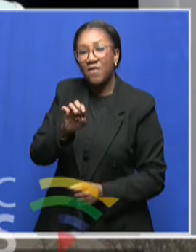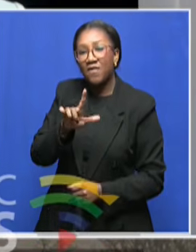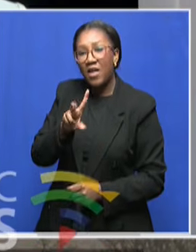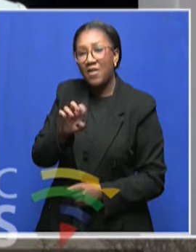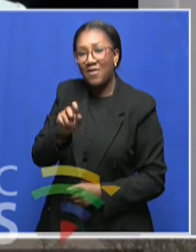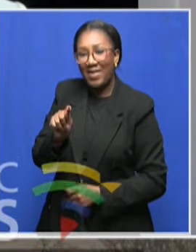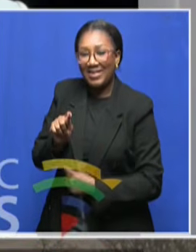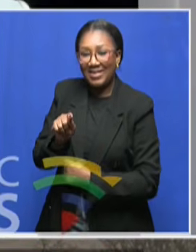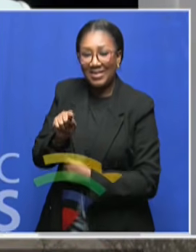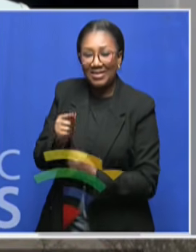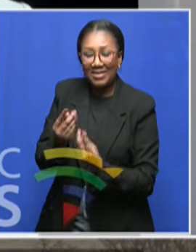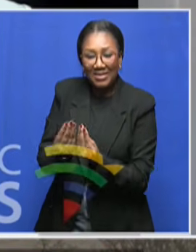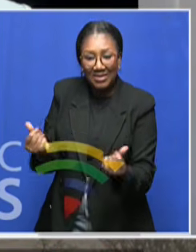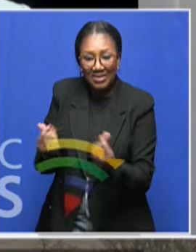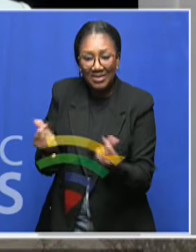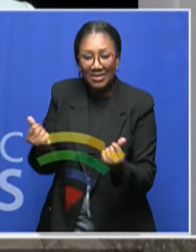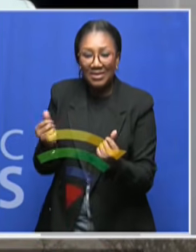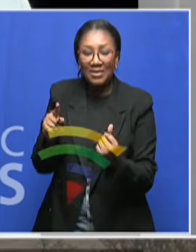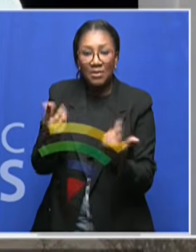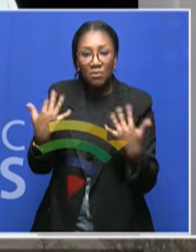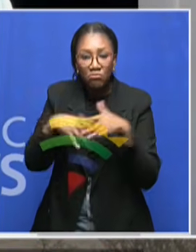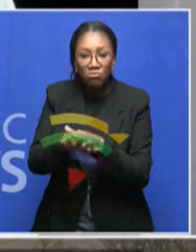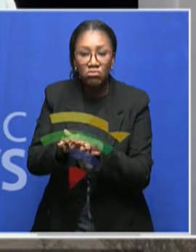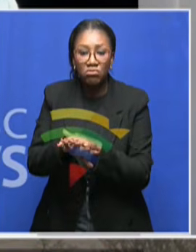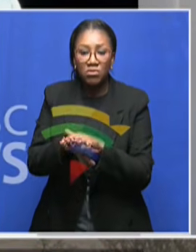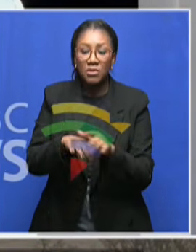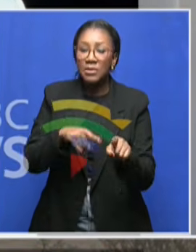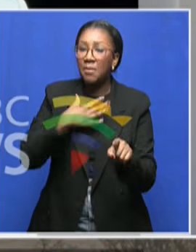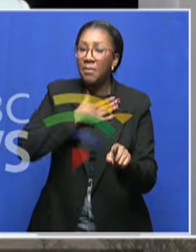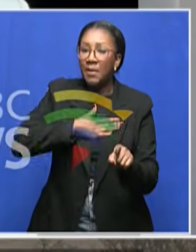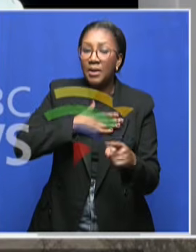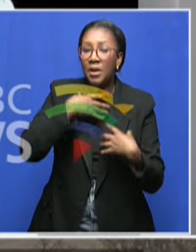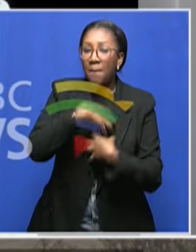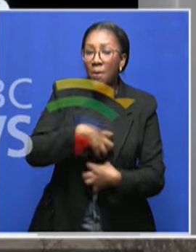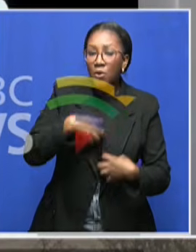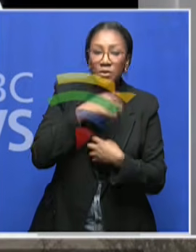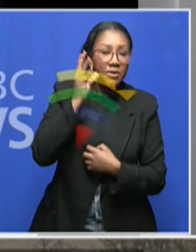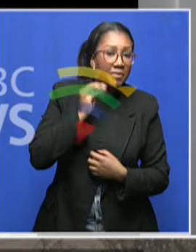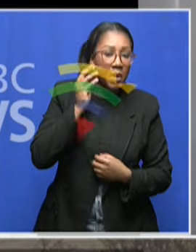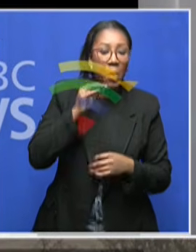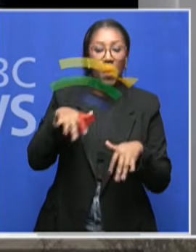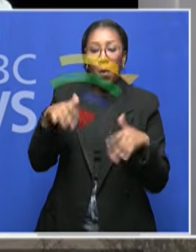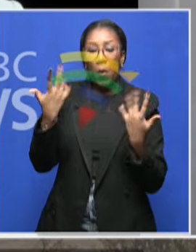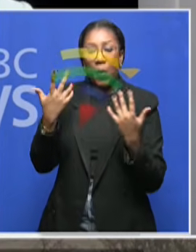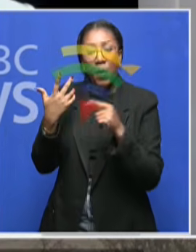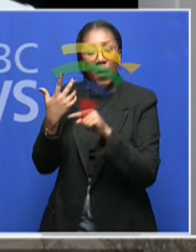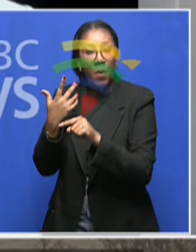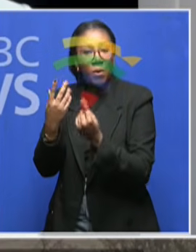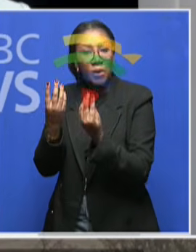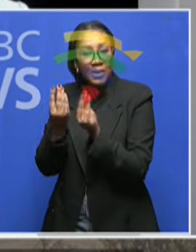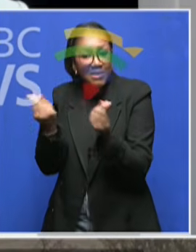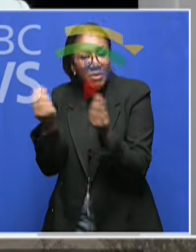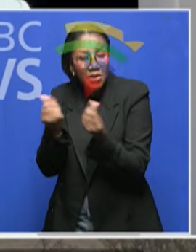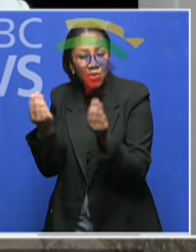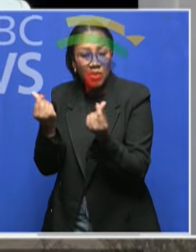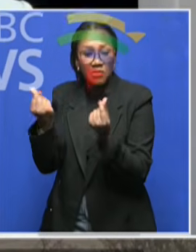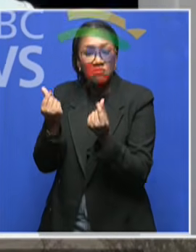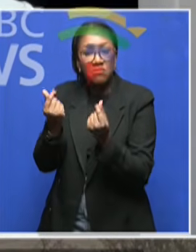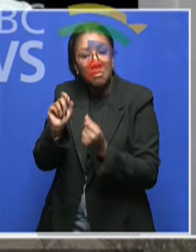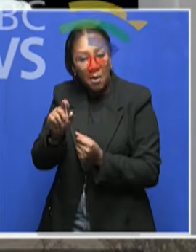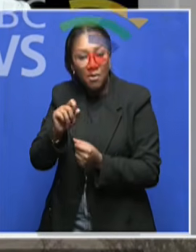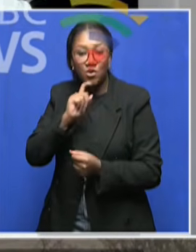life. So how do you interpret that, whether it's an emotional experience or it's something that you're bringing in through textile? And yeah, I think that's